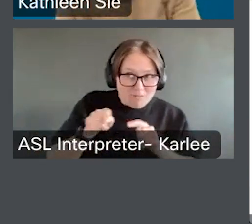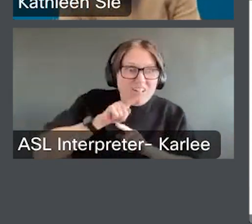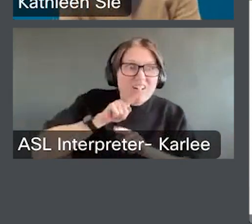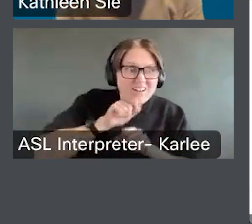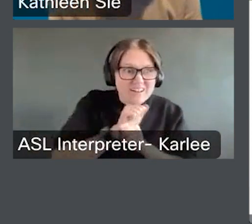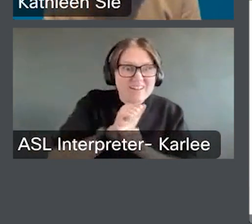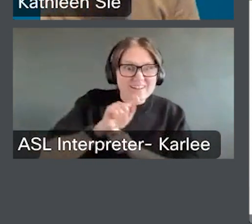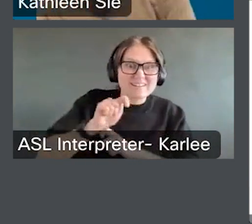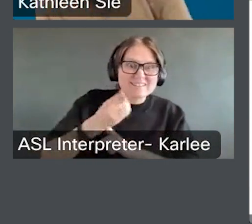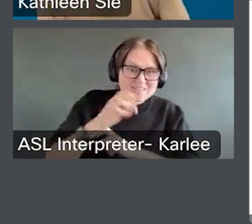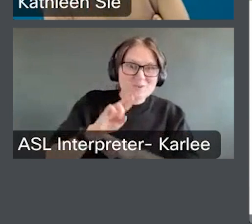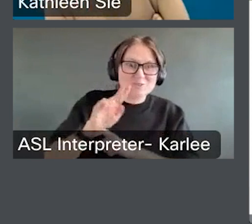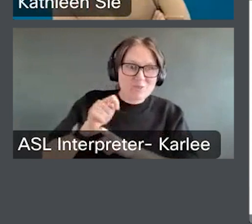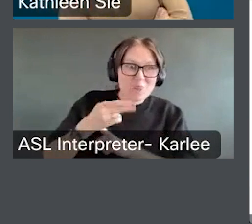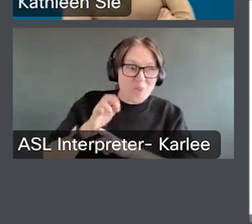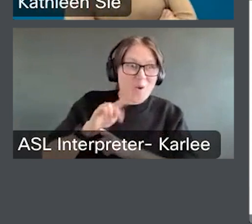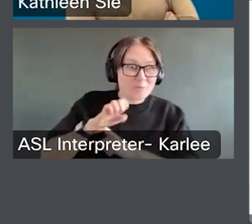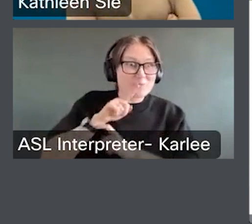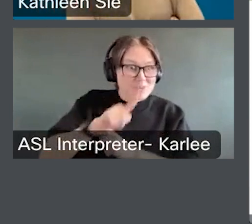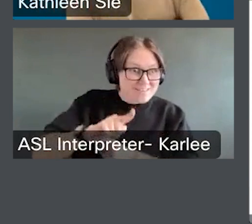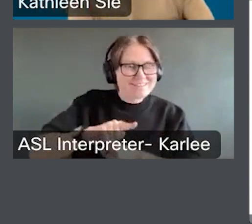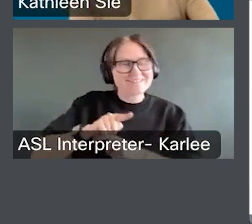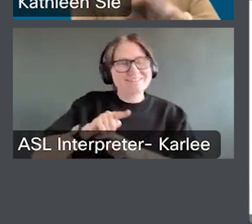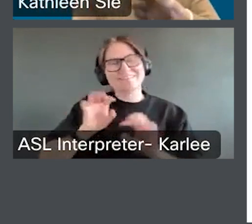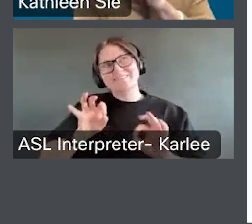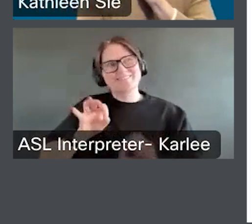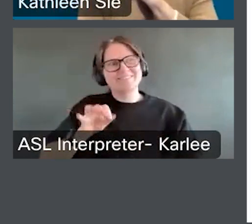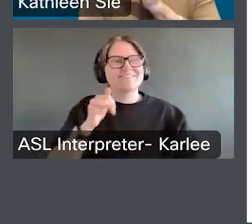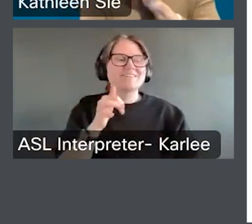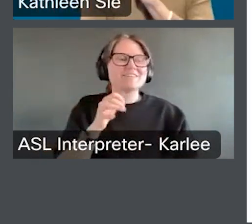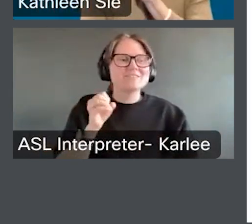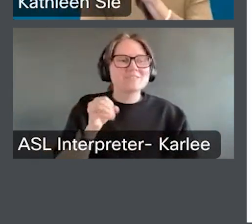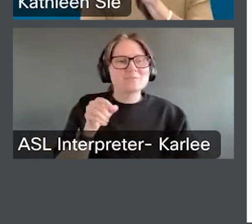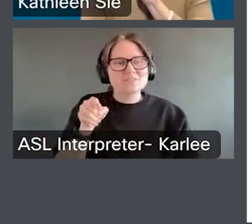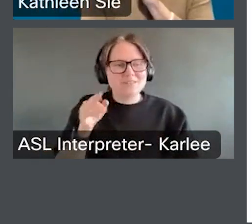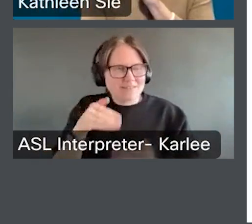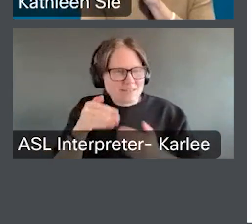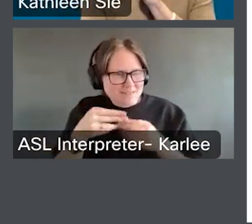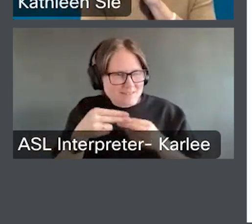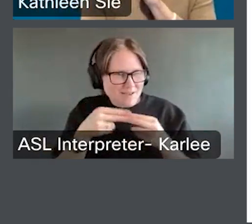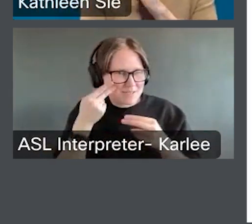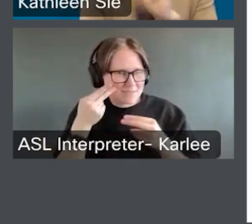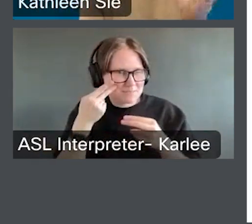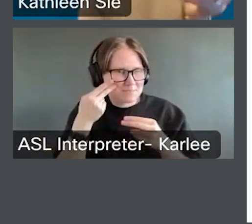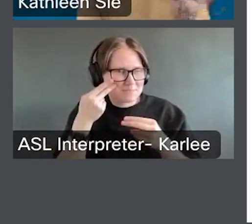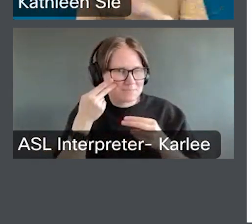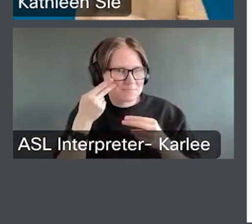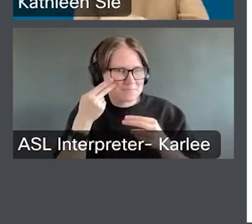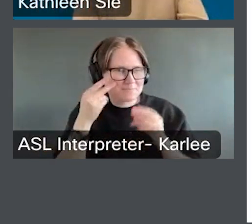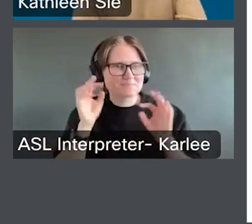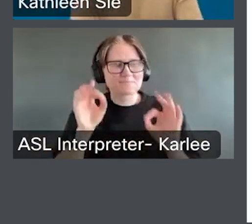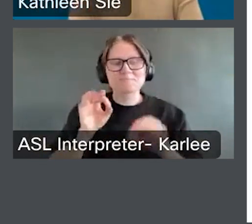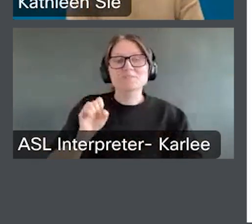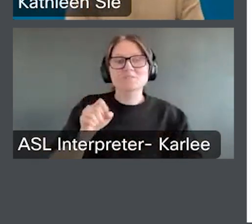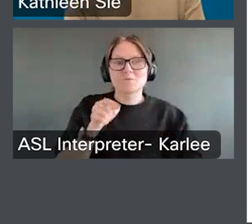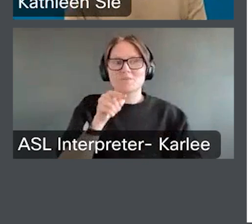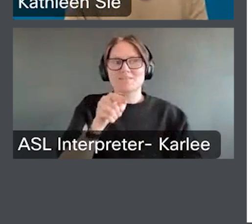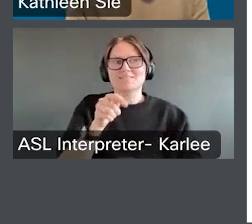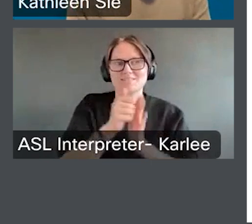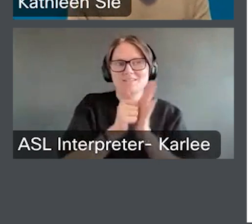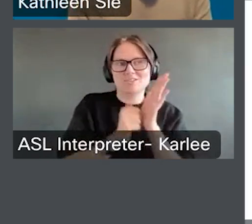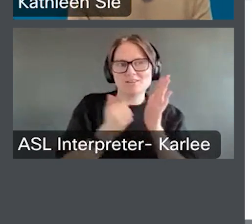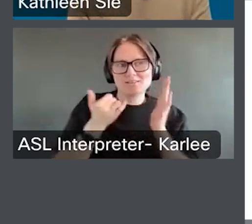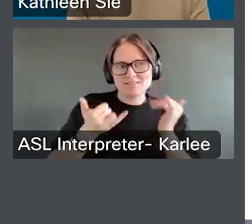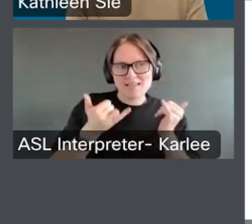next slide, please. Dr. Tharp is, let's see, next slide. So this is the agenda today that you